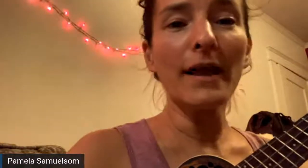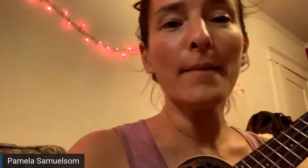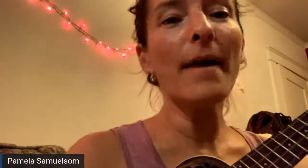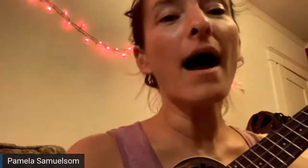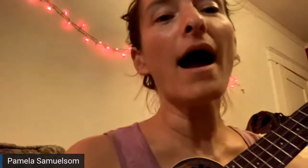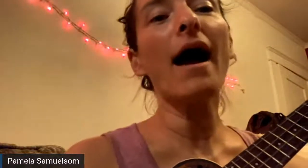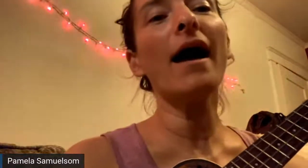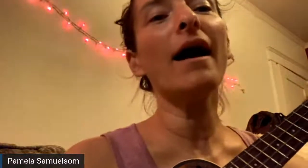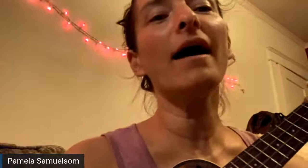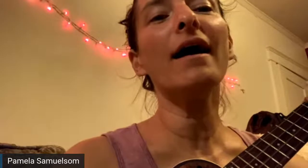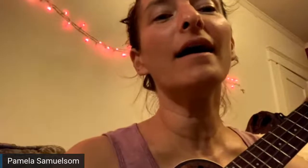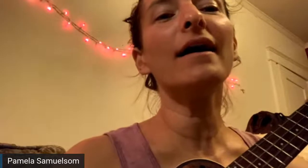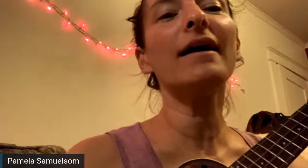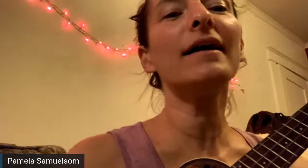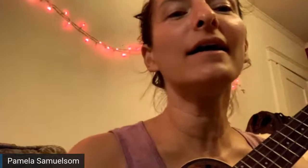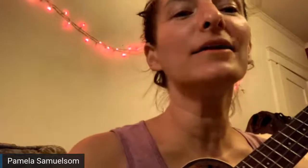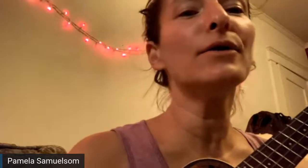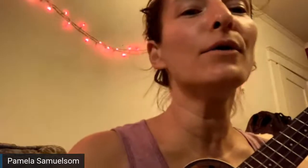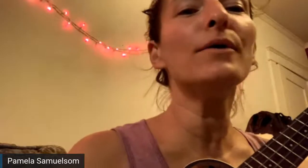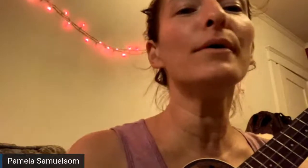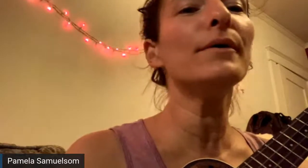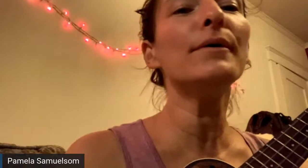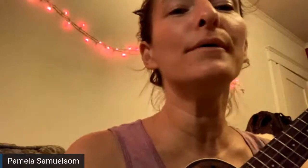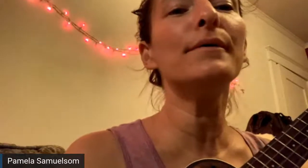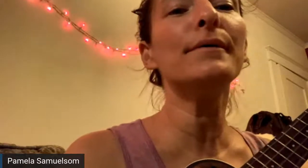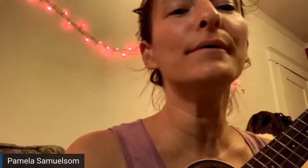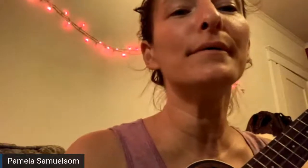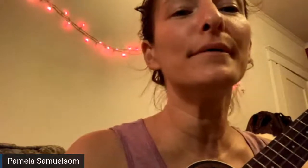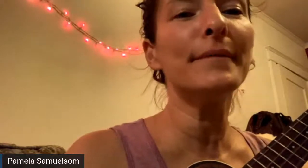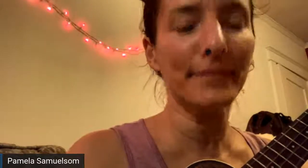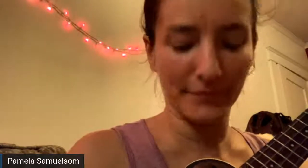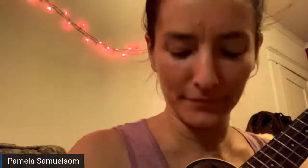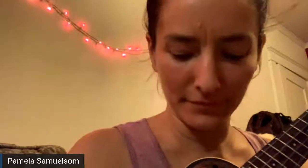flor de mayo.